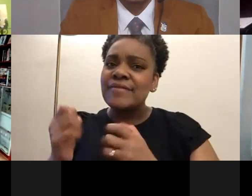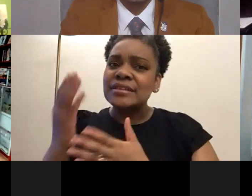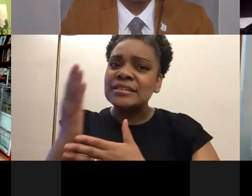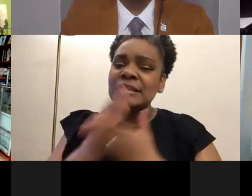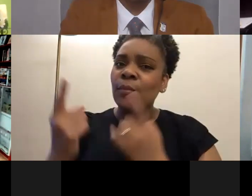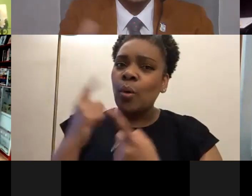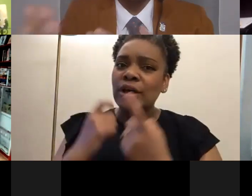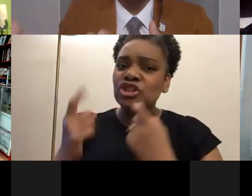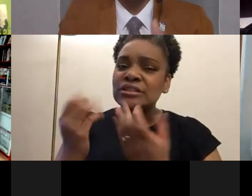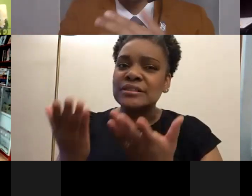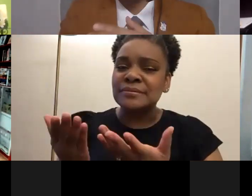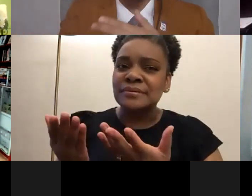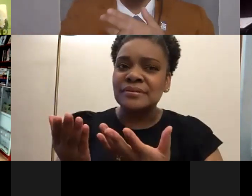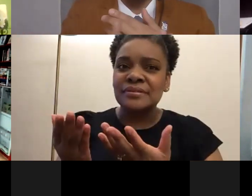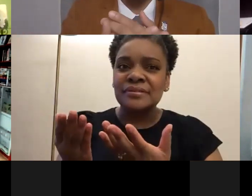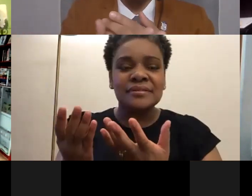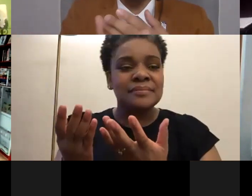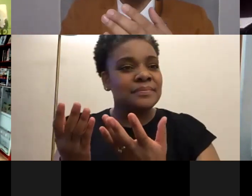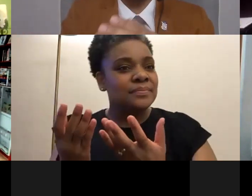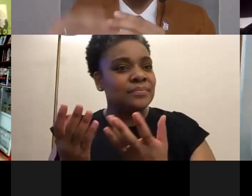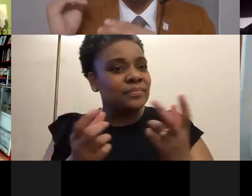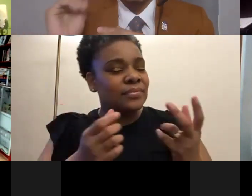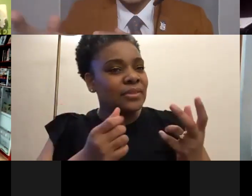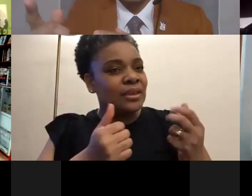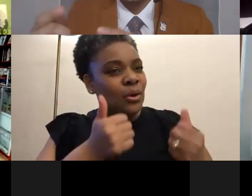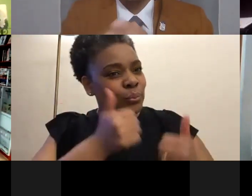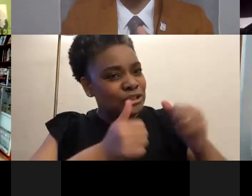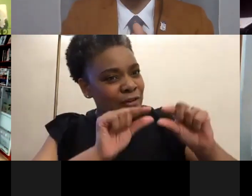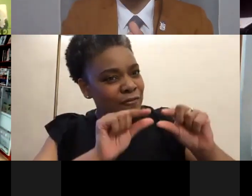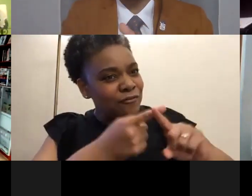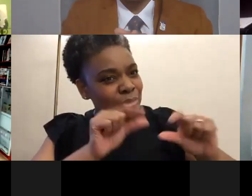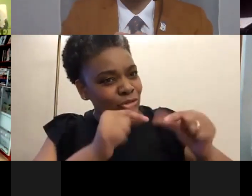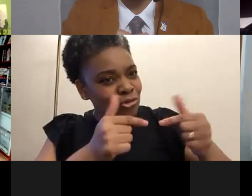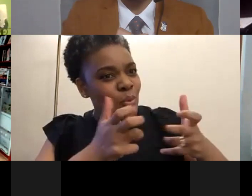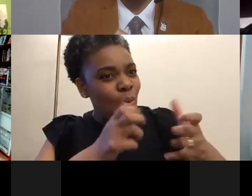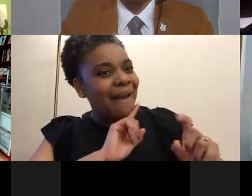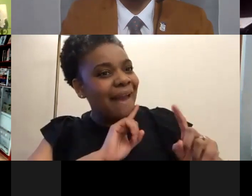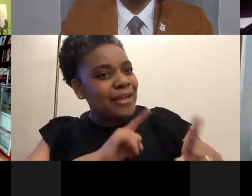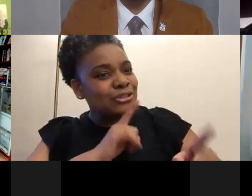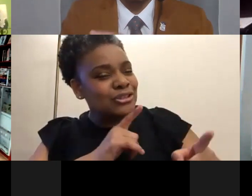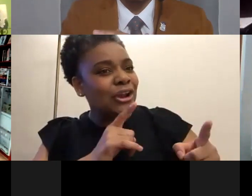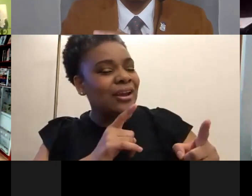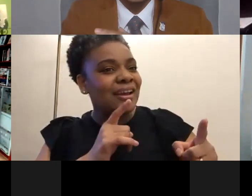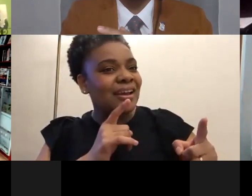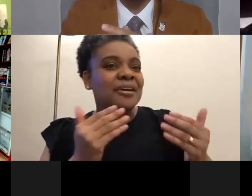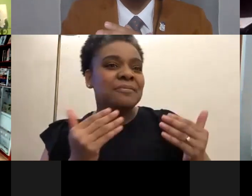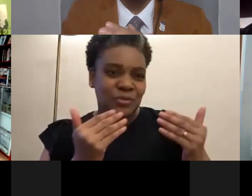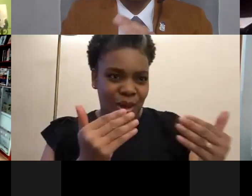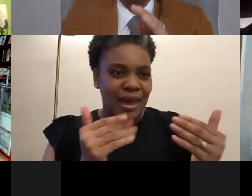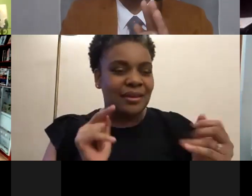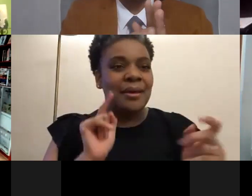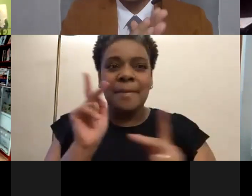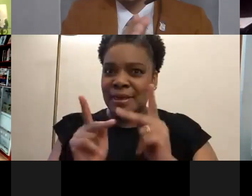and panelists, feel free to be as specific and concise as possible because folks are asking